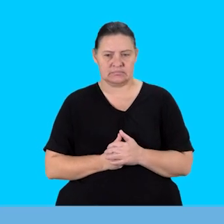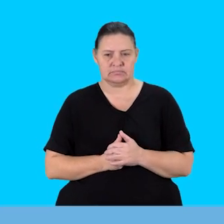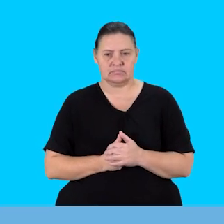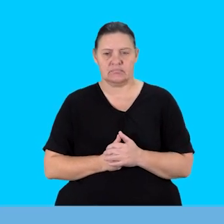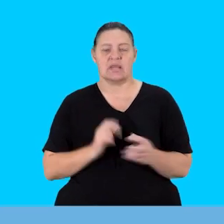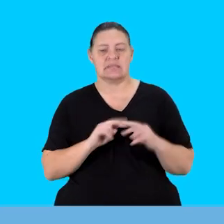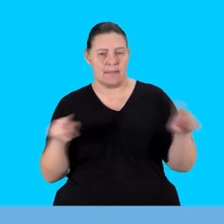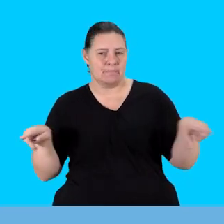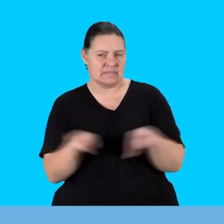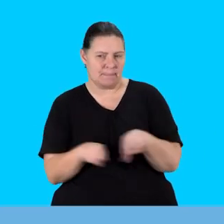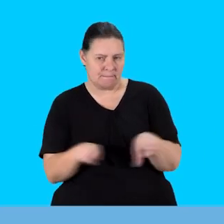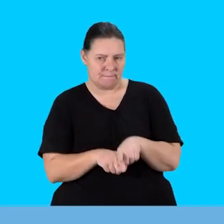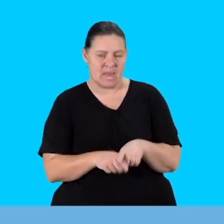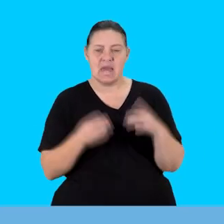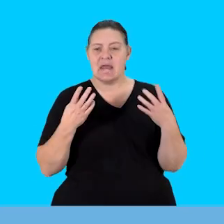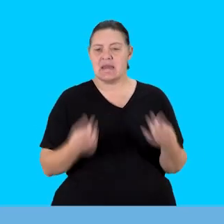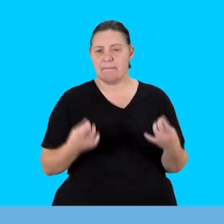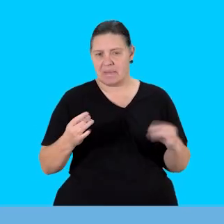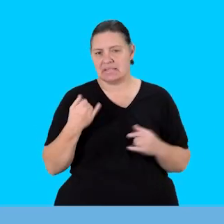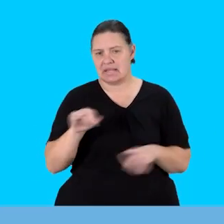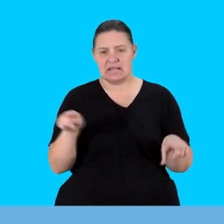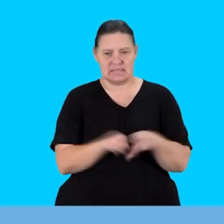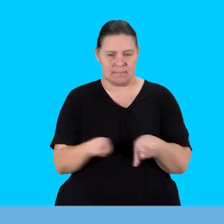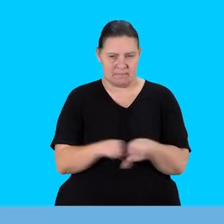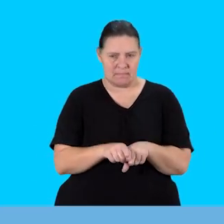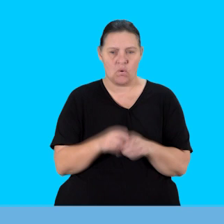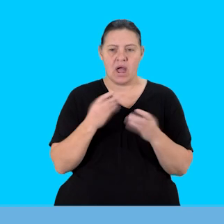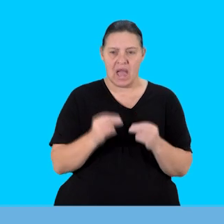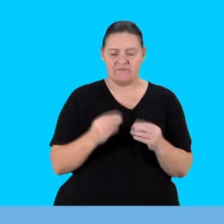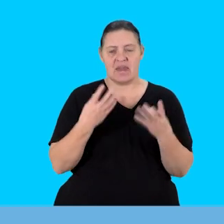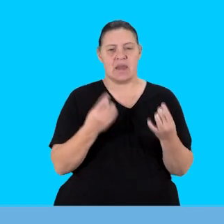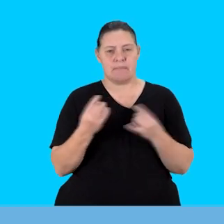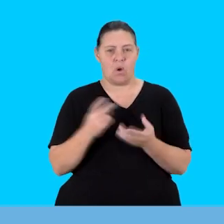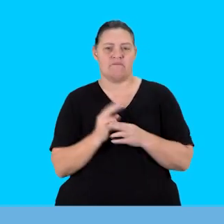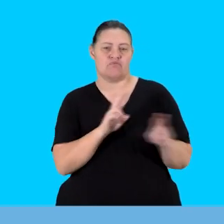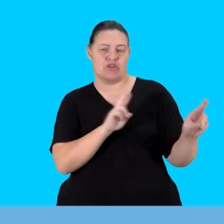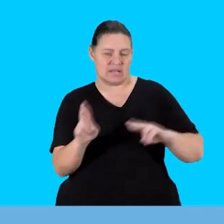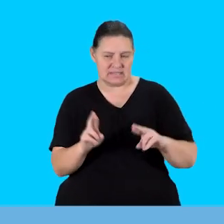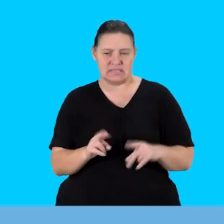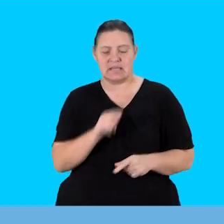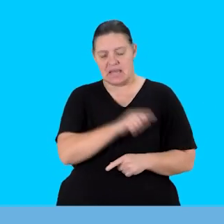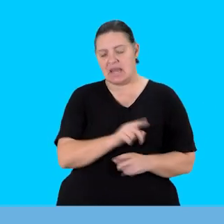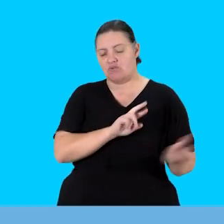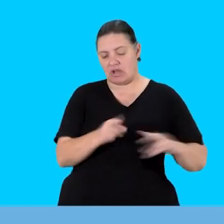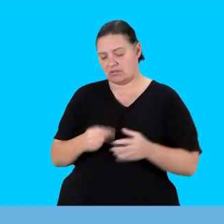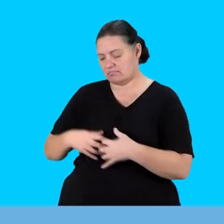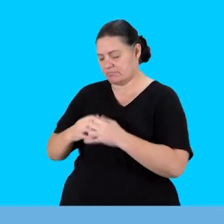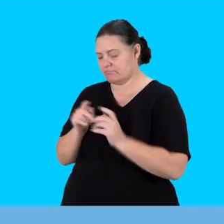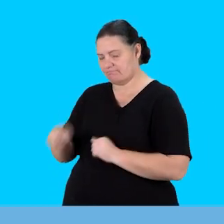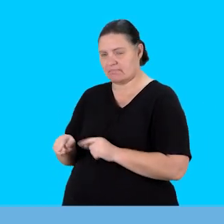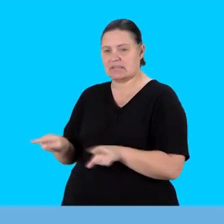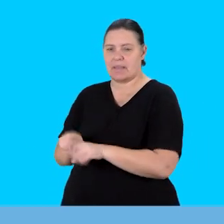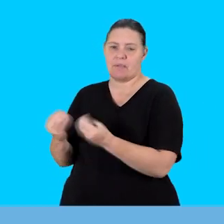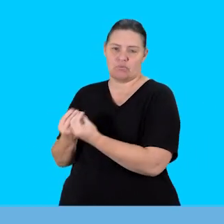is balanced. The type is the same and the number is still the same. We have a certain number of reactants and those number of reactants